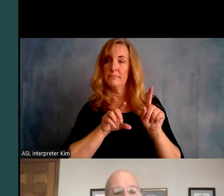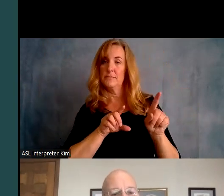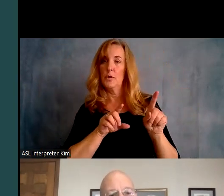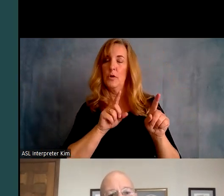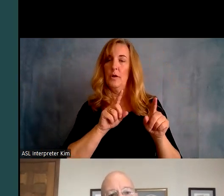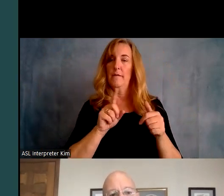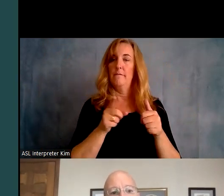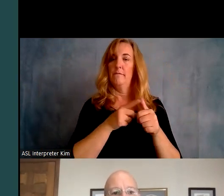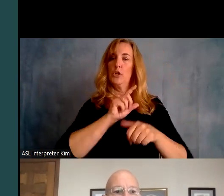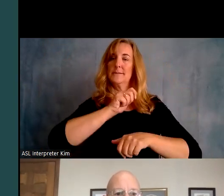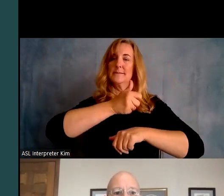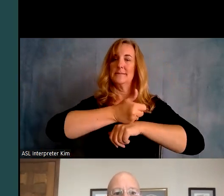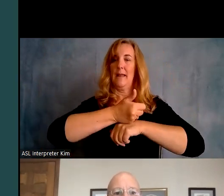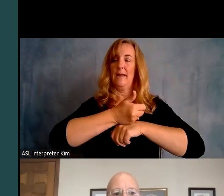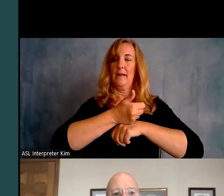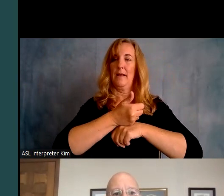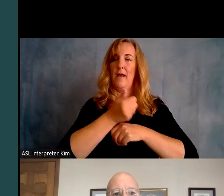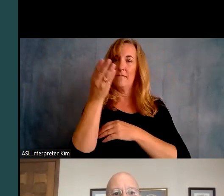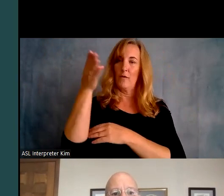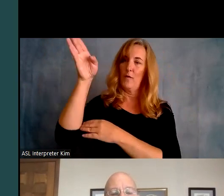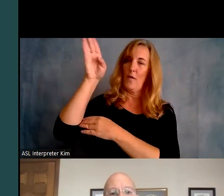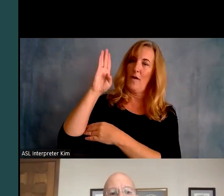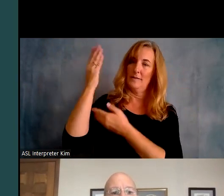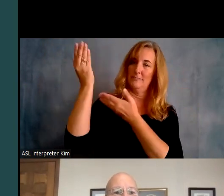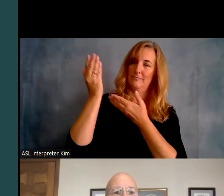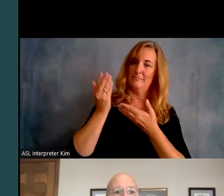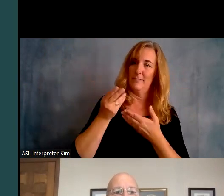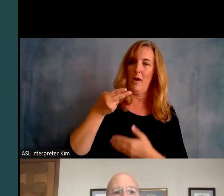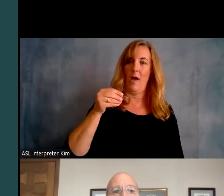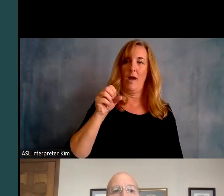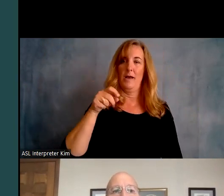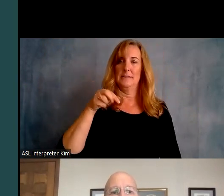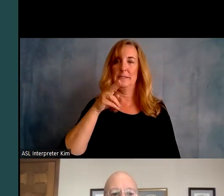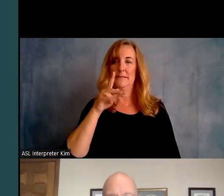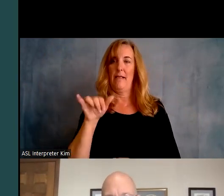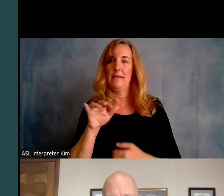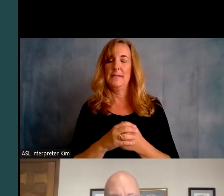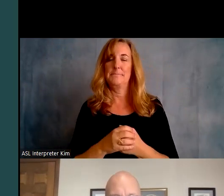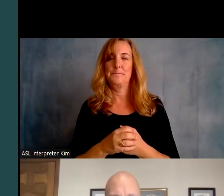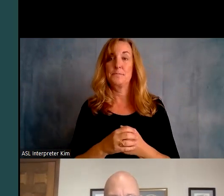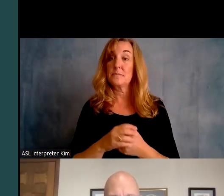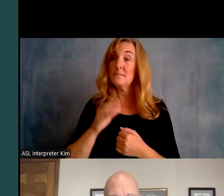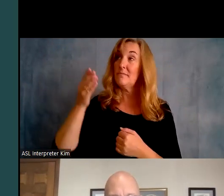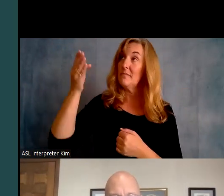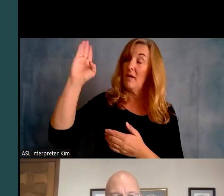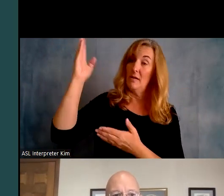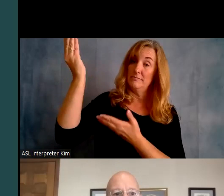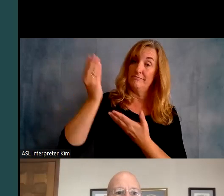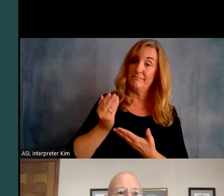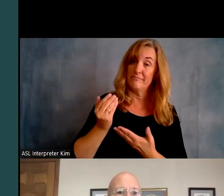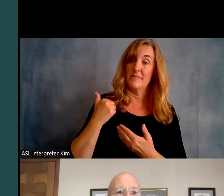of God's hospitality. God's hospitality created us.